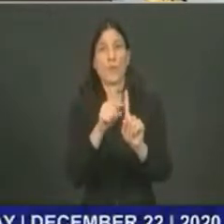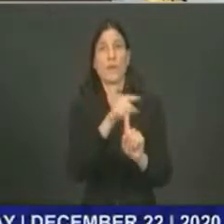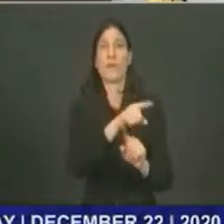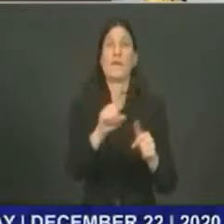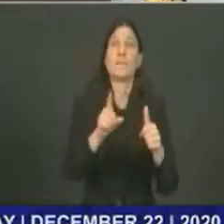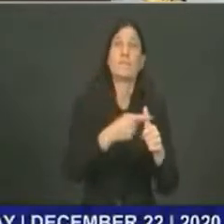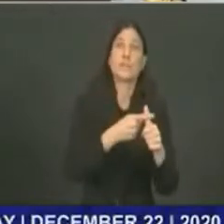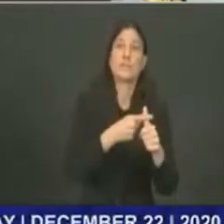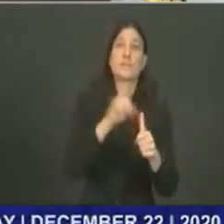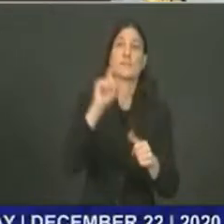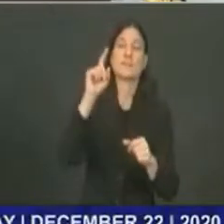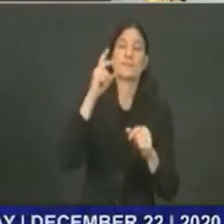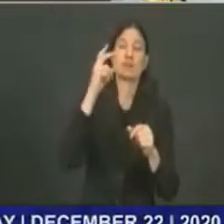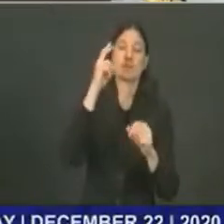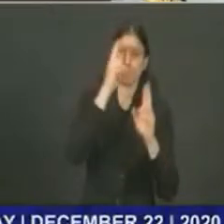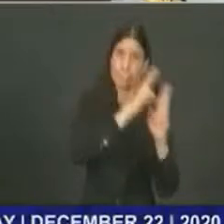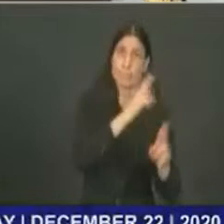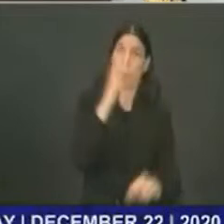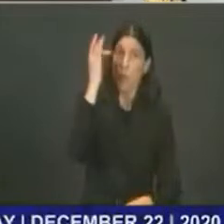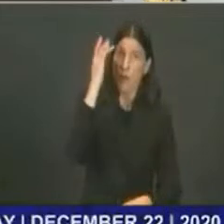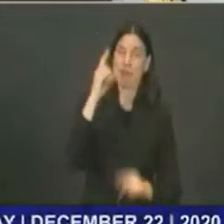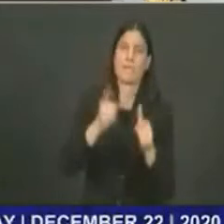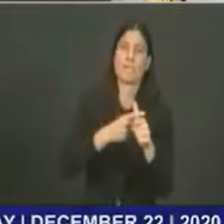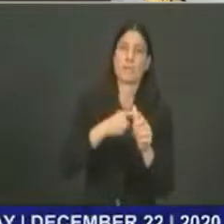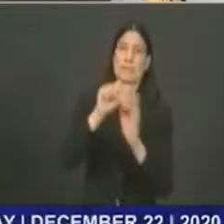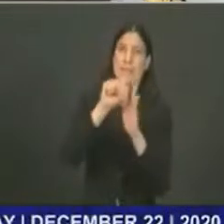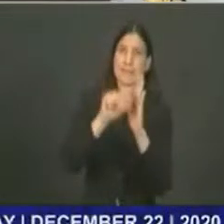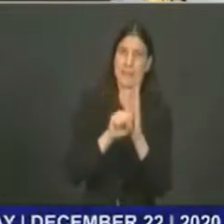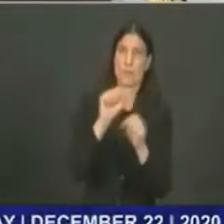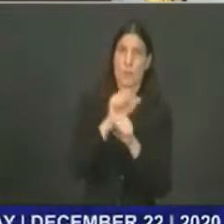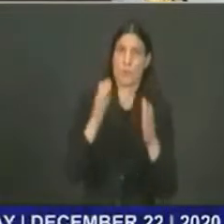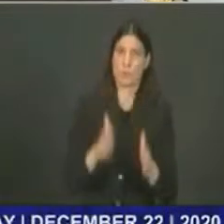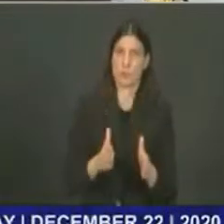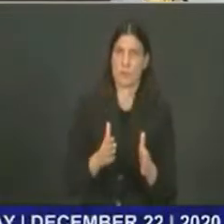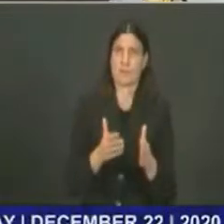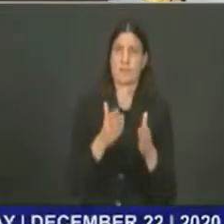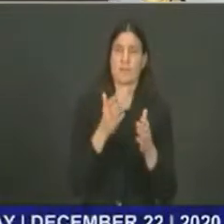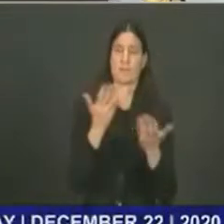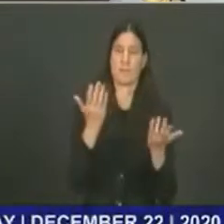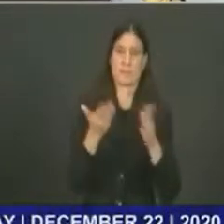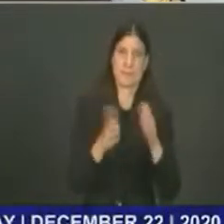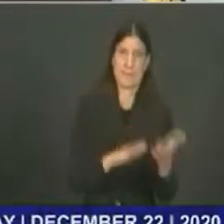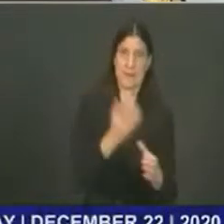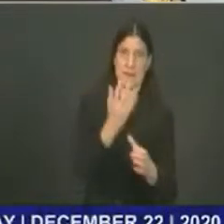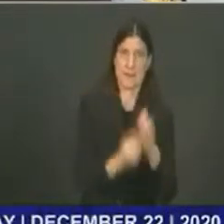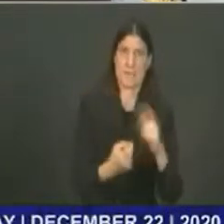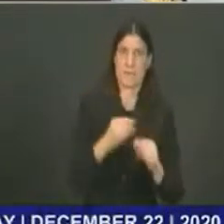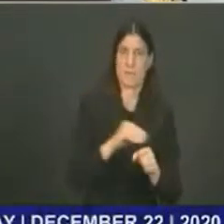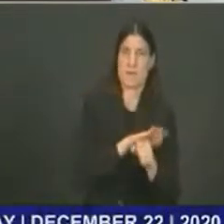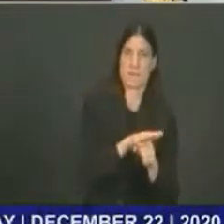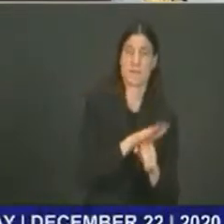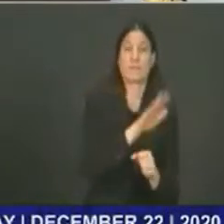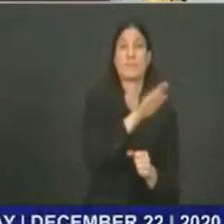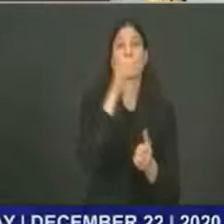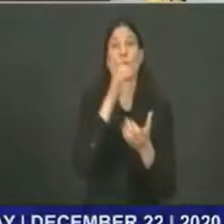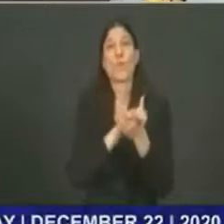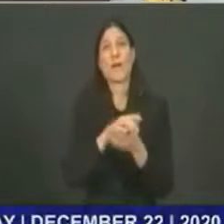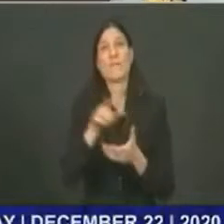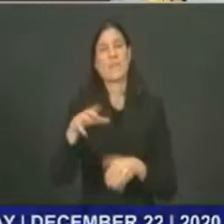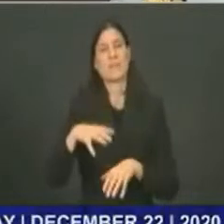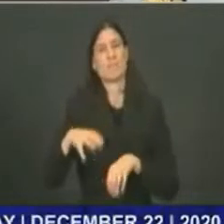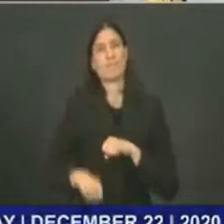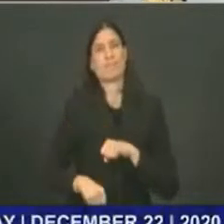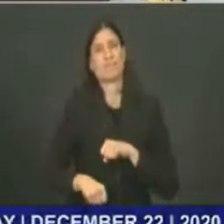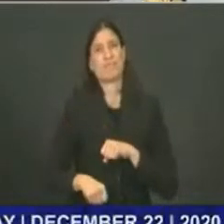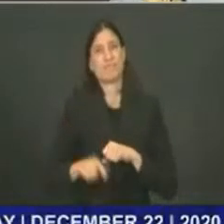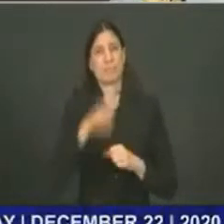You know, we ask them, as we ask everyone, to follow all the rules. I don't know that they didn't follow the rules. And I would